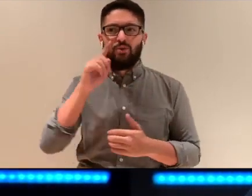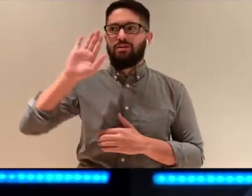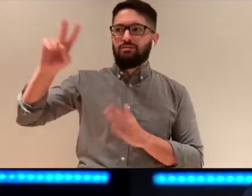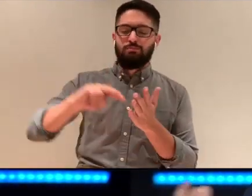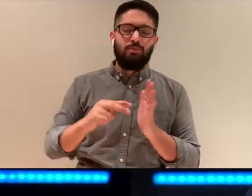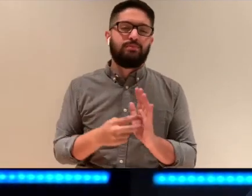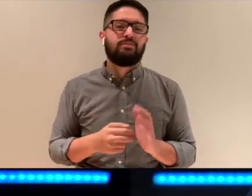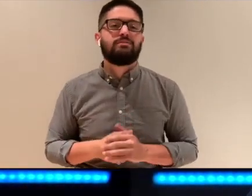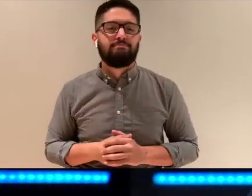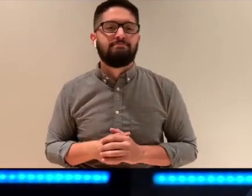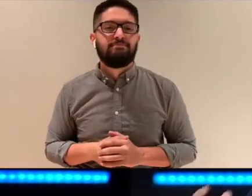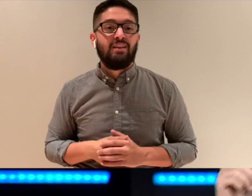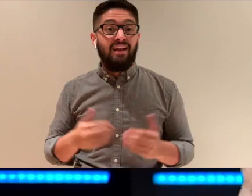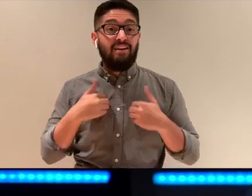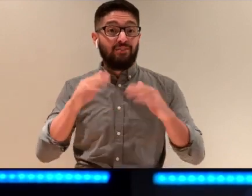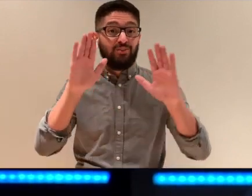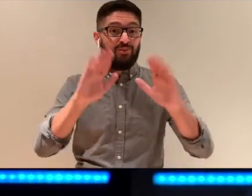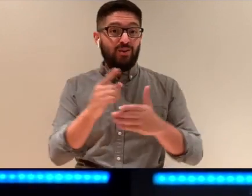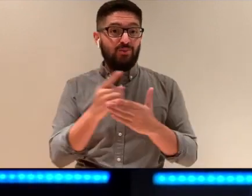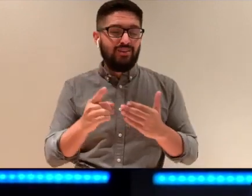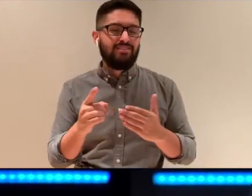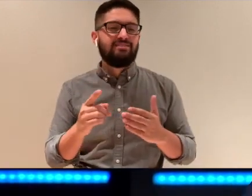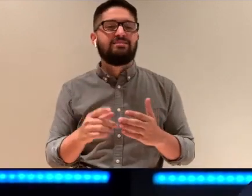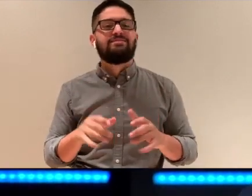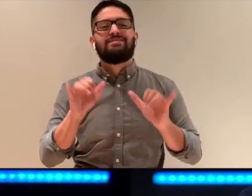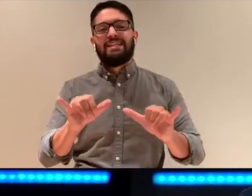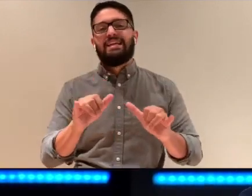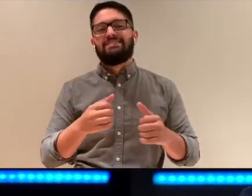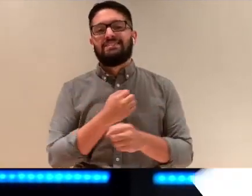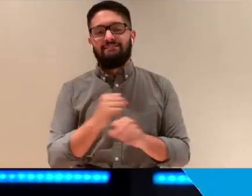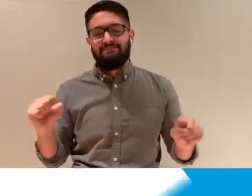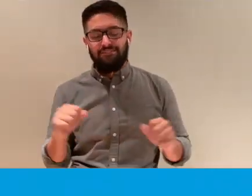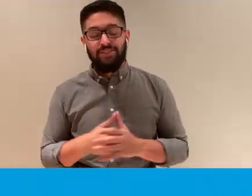purpose. I love you, Christ Fellowship. Have a great week. Stay safe.